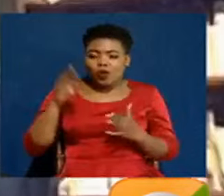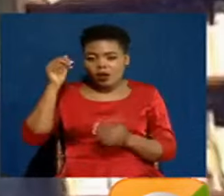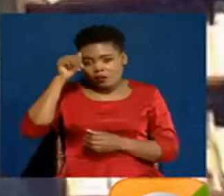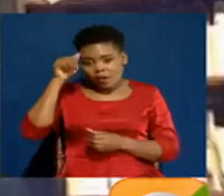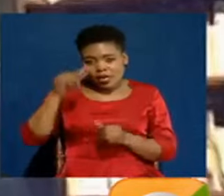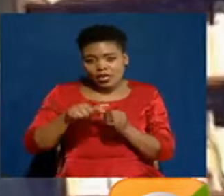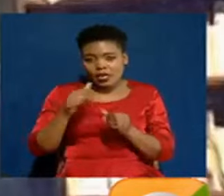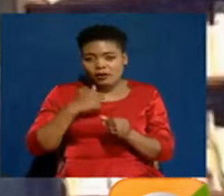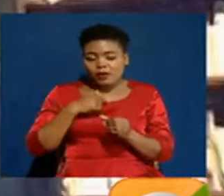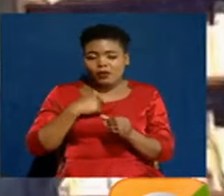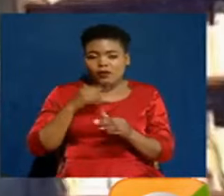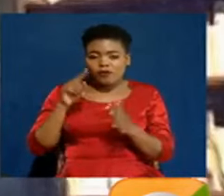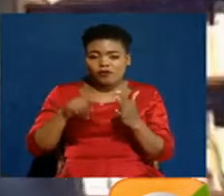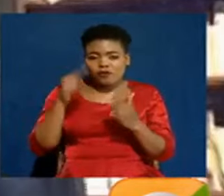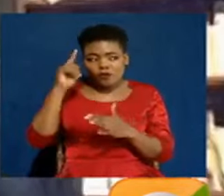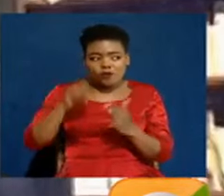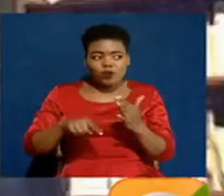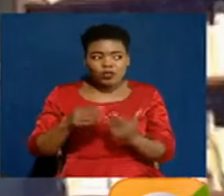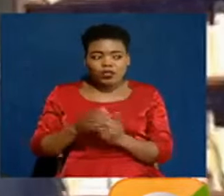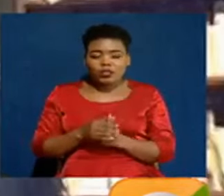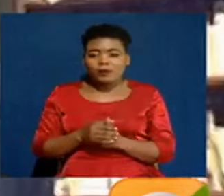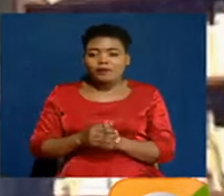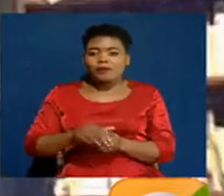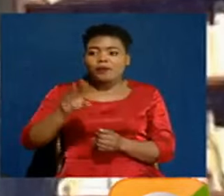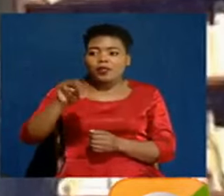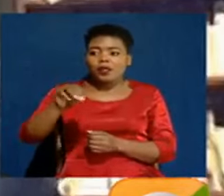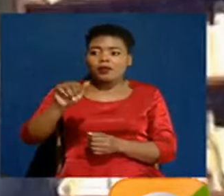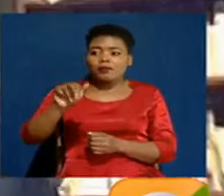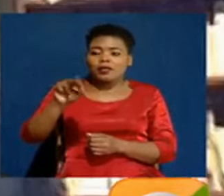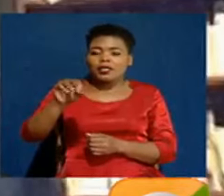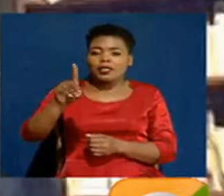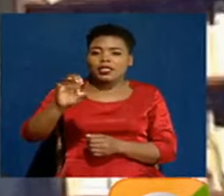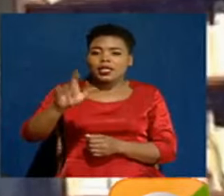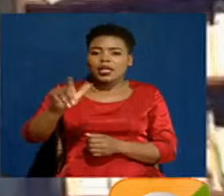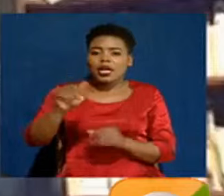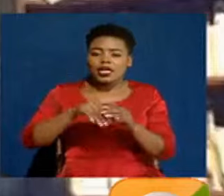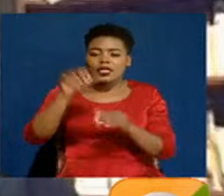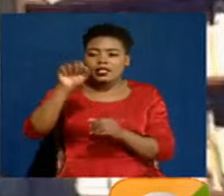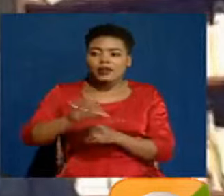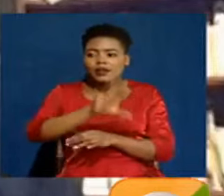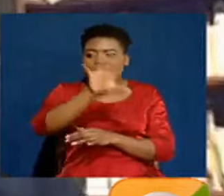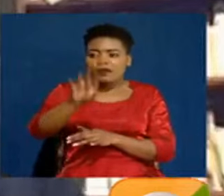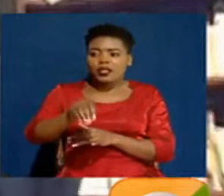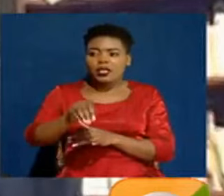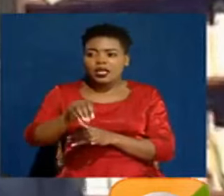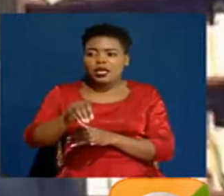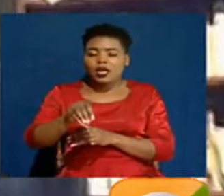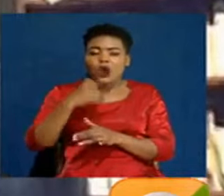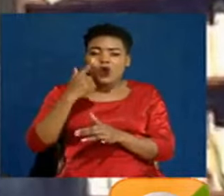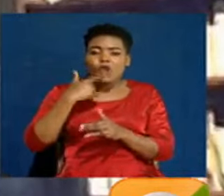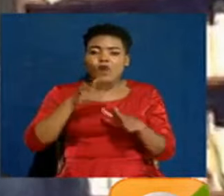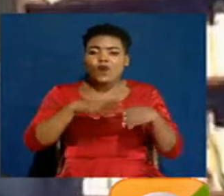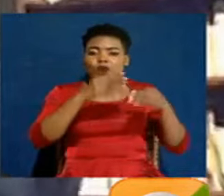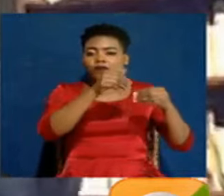me of our very own Nelson Mandela in South Africa, who gave up. He could have run for